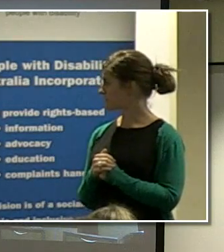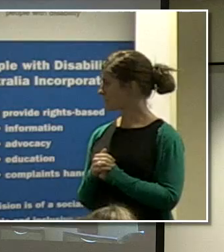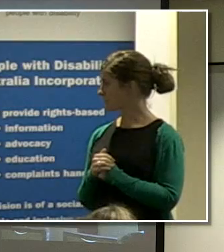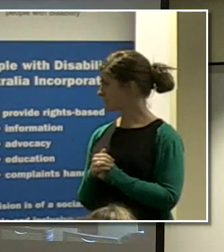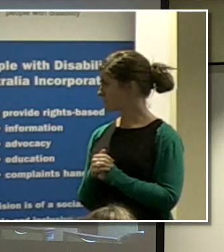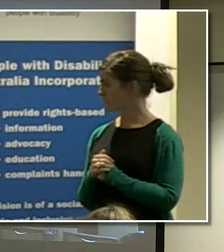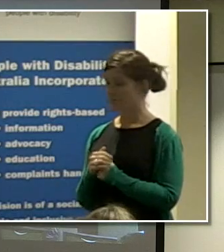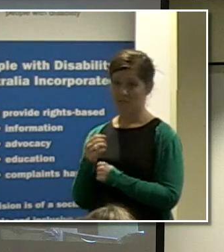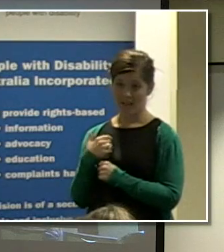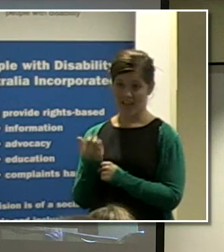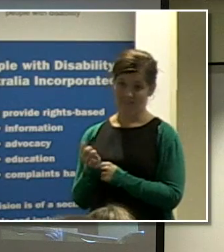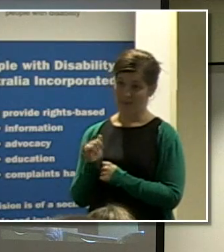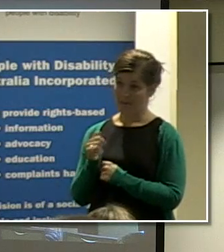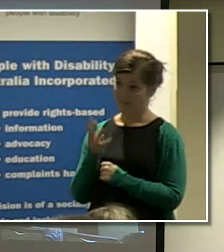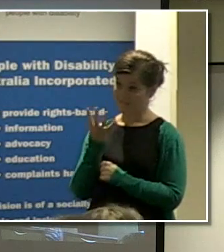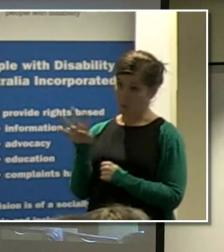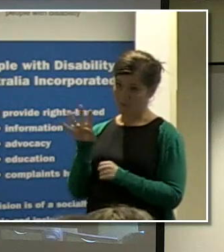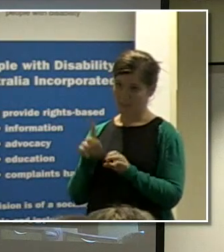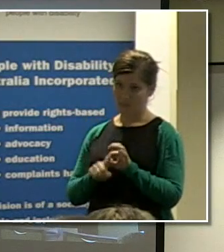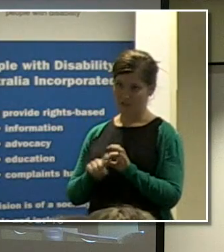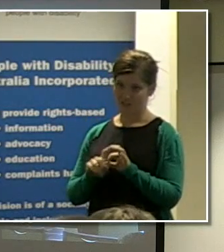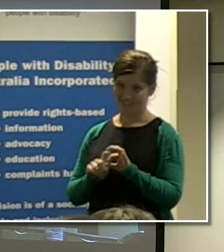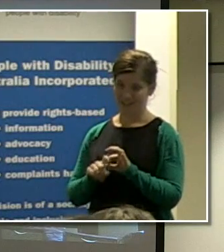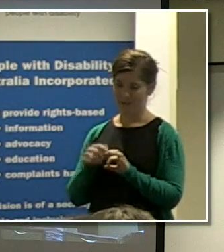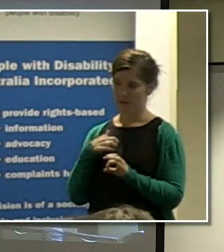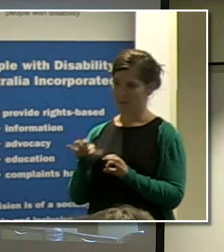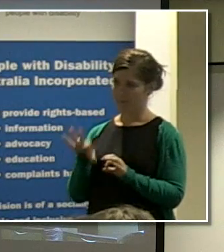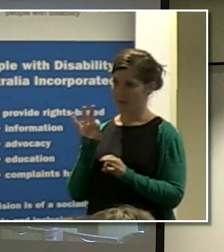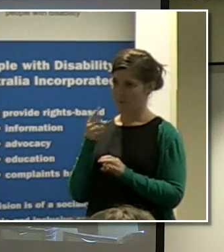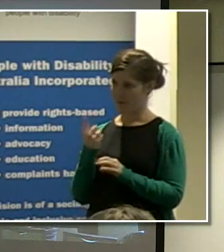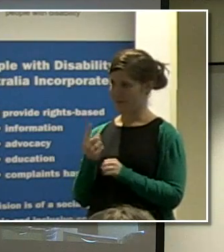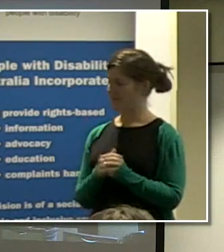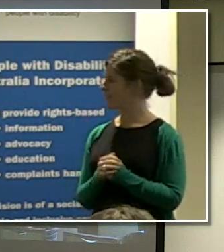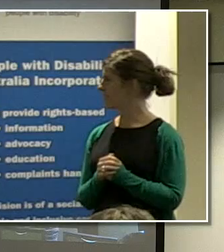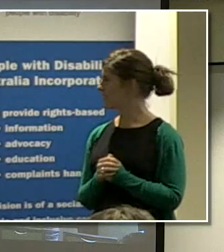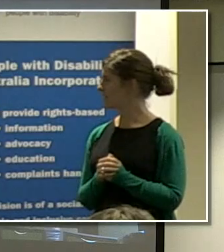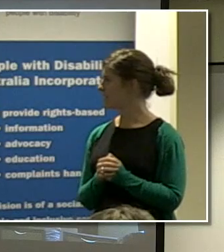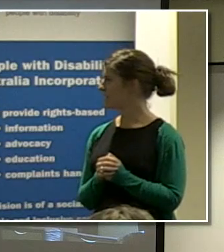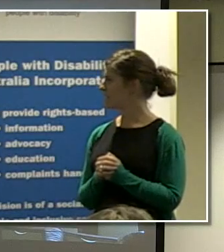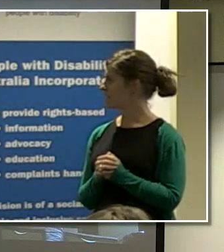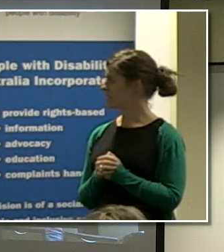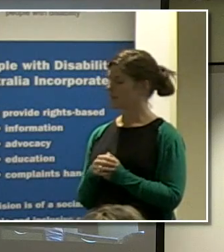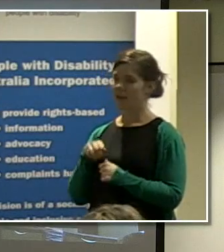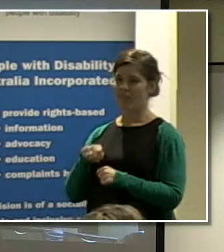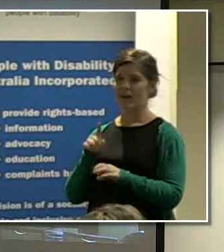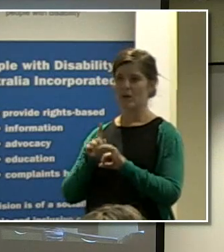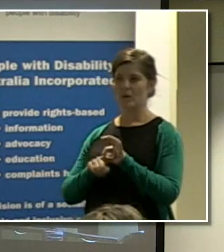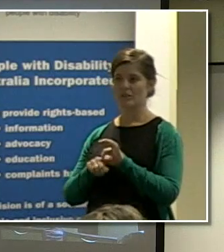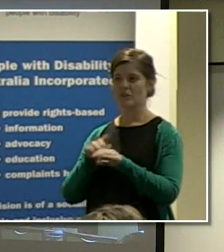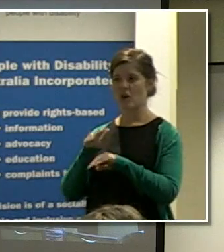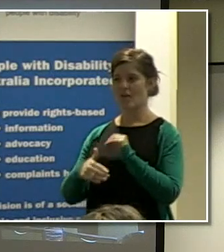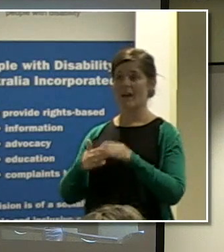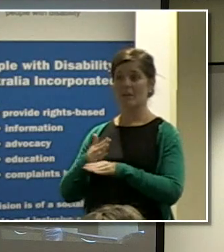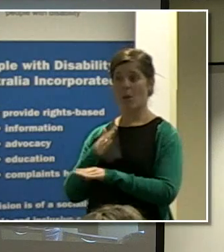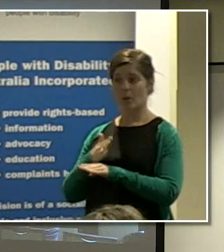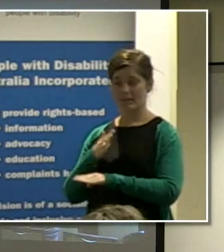I have about 40, but I'll give you one. So this question is about